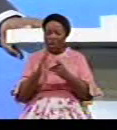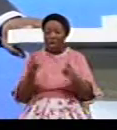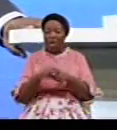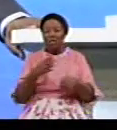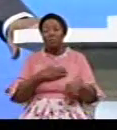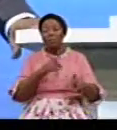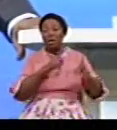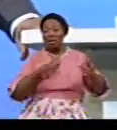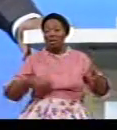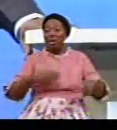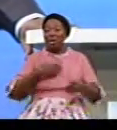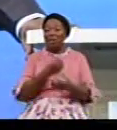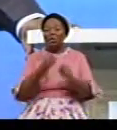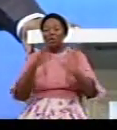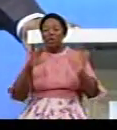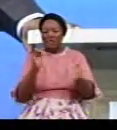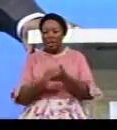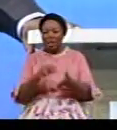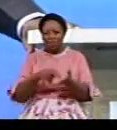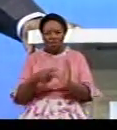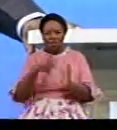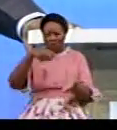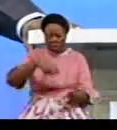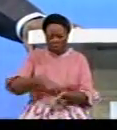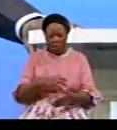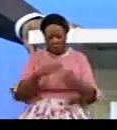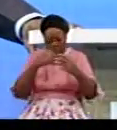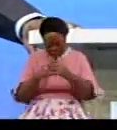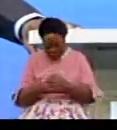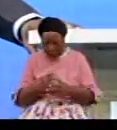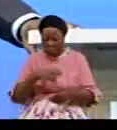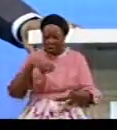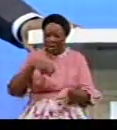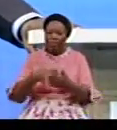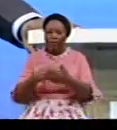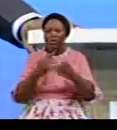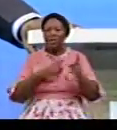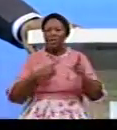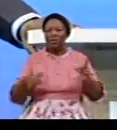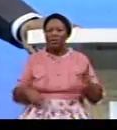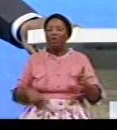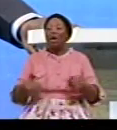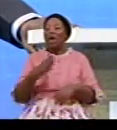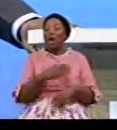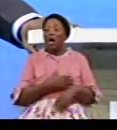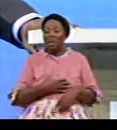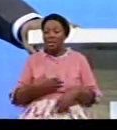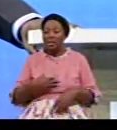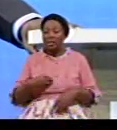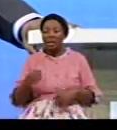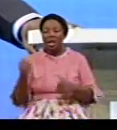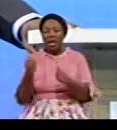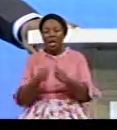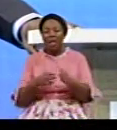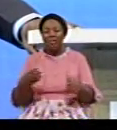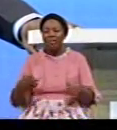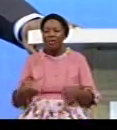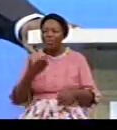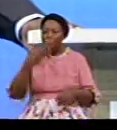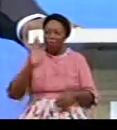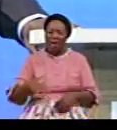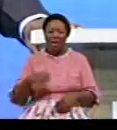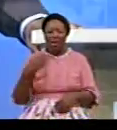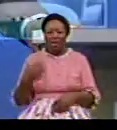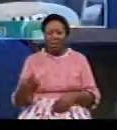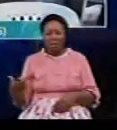of Lords. I am their Lord. And I sit now in the place of rulership in their life. When